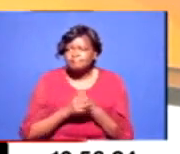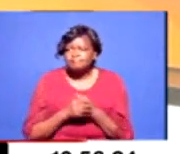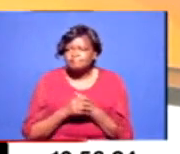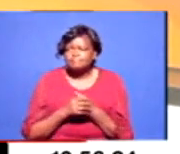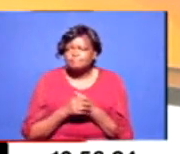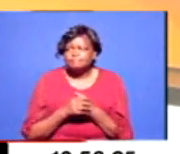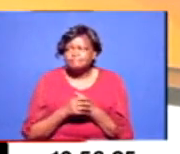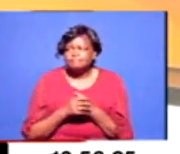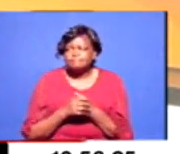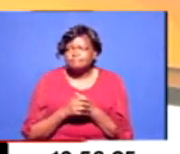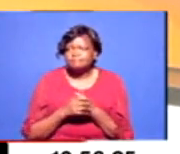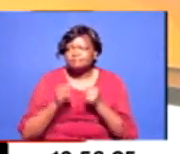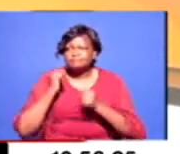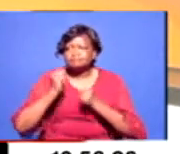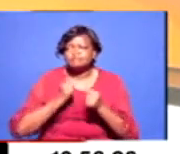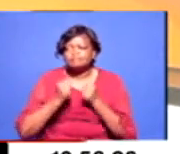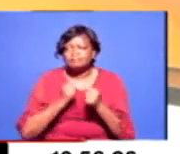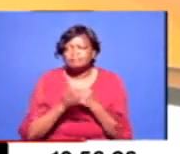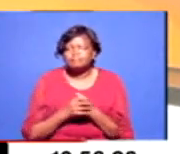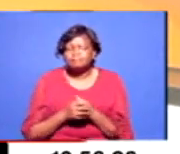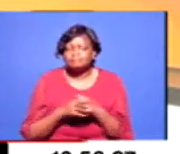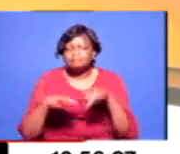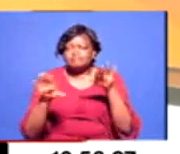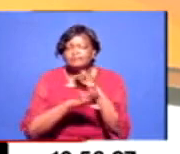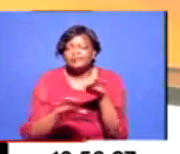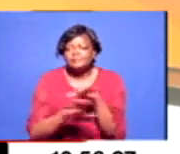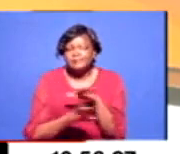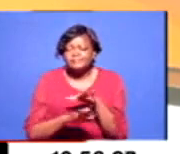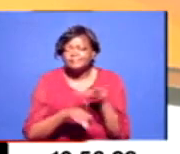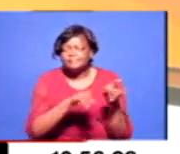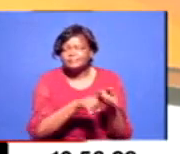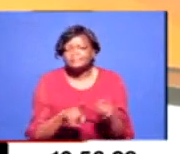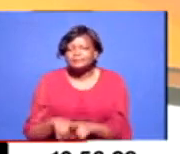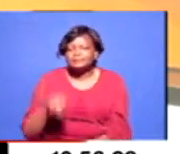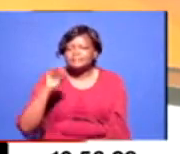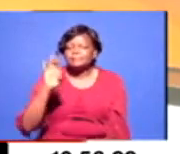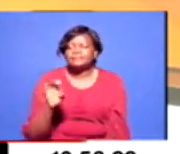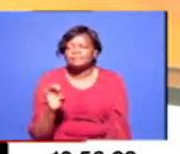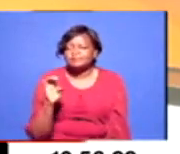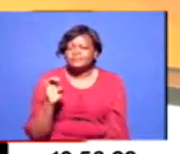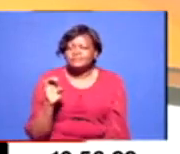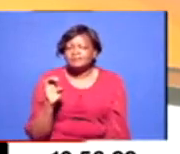the race for the running mate. And also, IEBC has a lot of